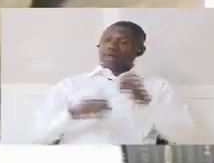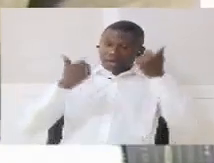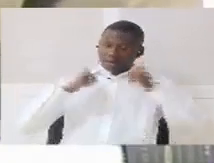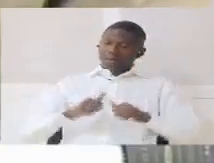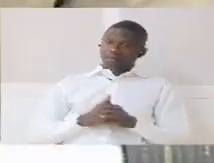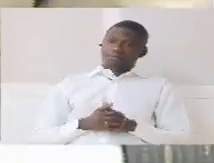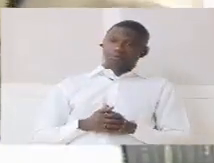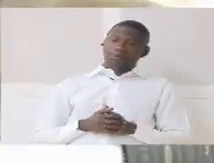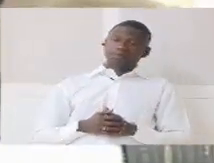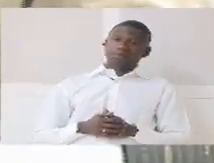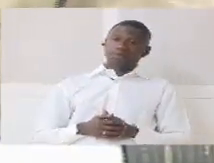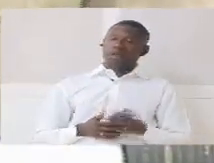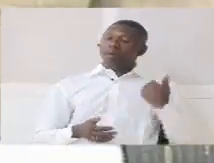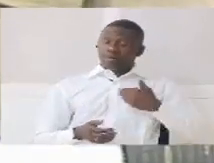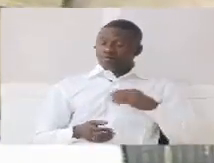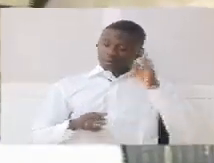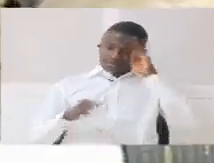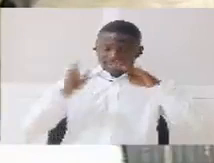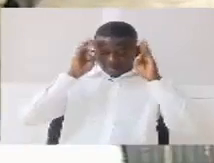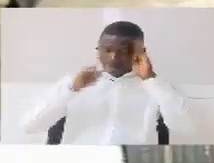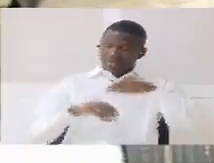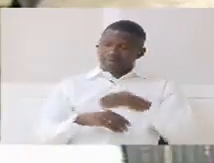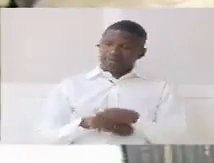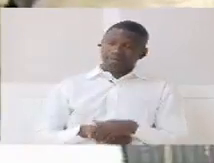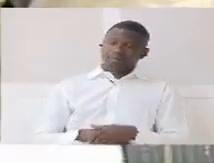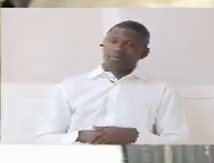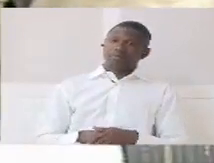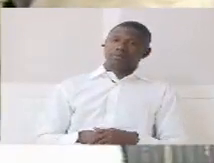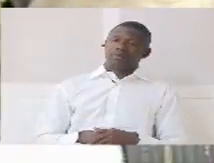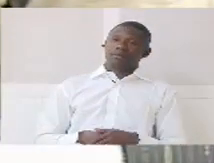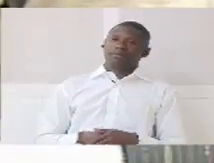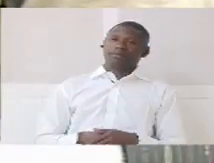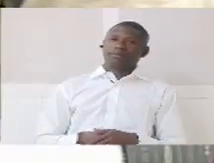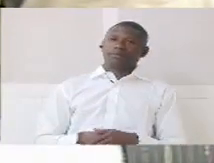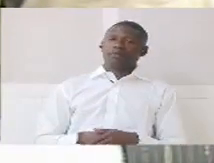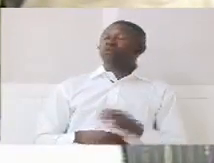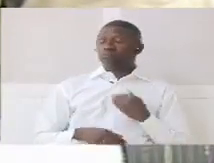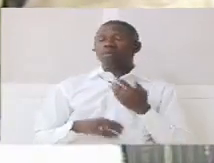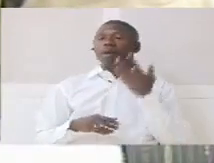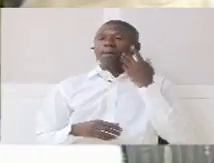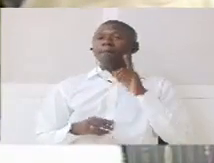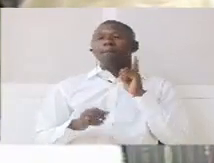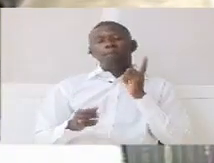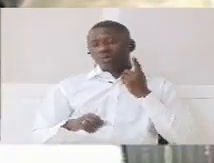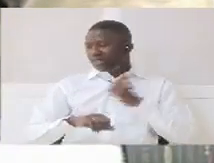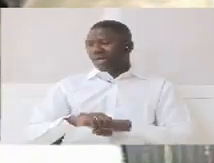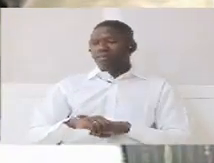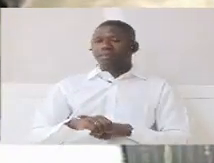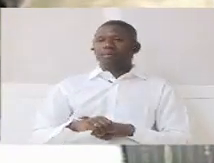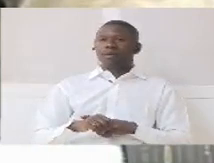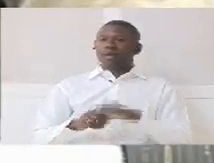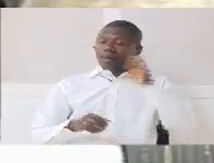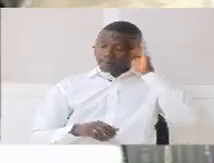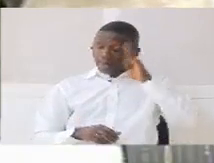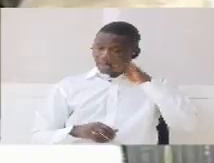A mole pardon. People were pardoned. Padino nabekela akabola president's office. When a pardon takes place, it comes from